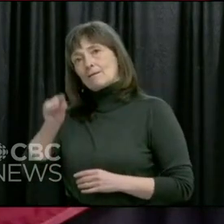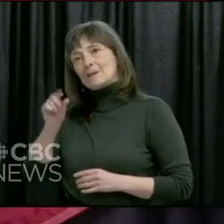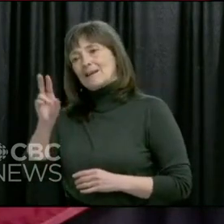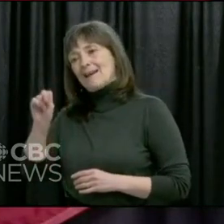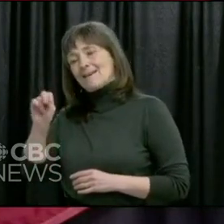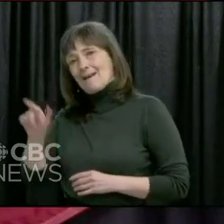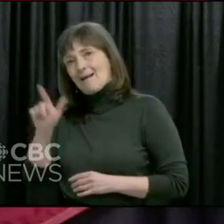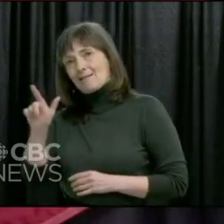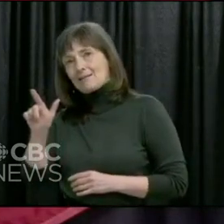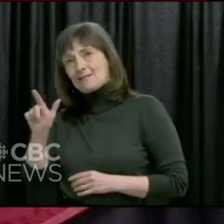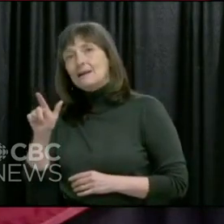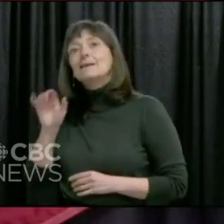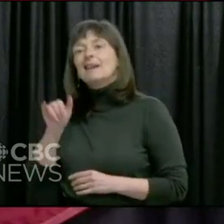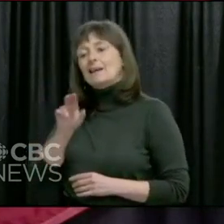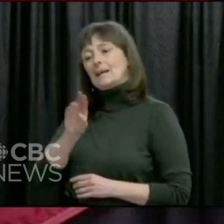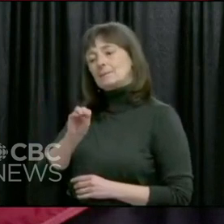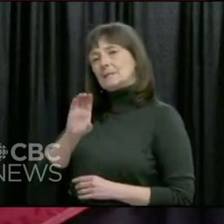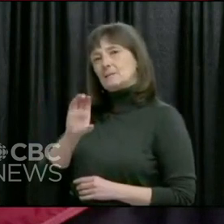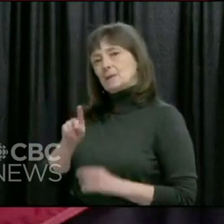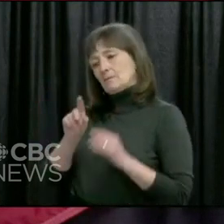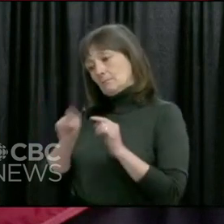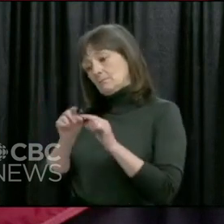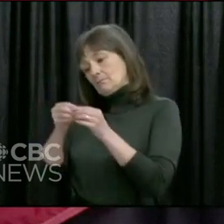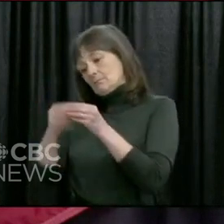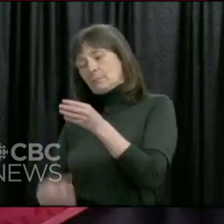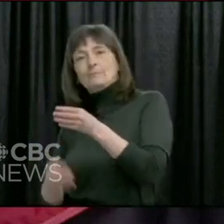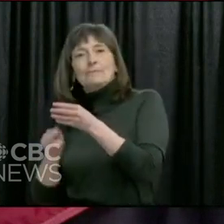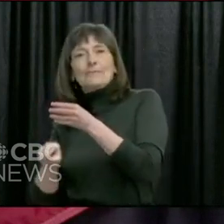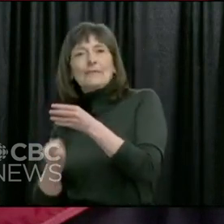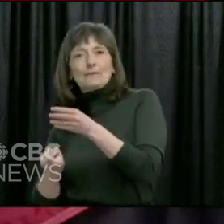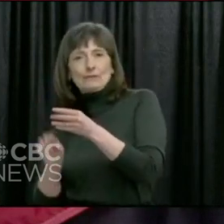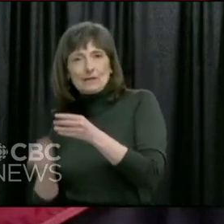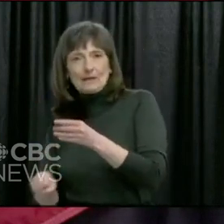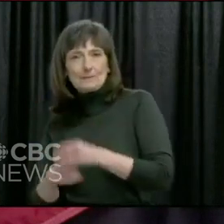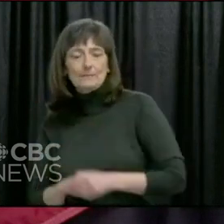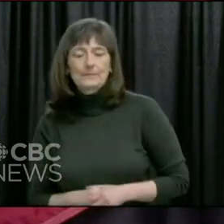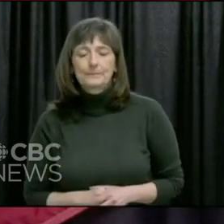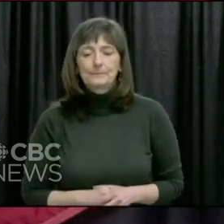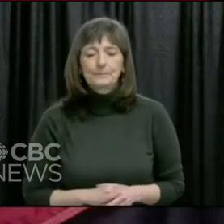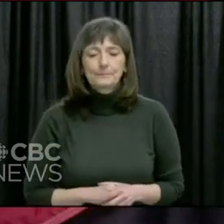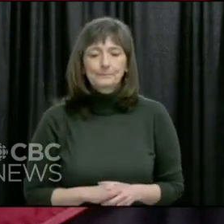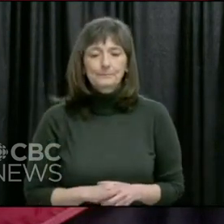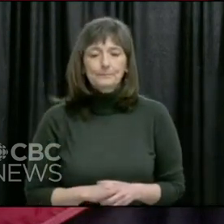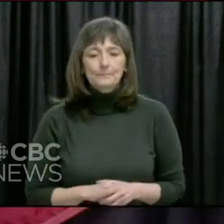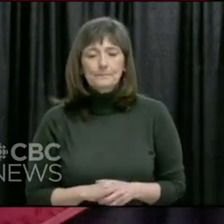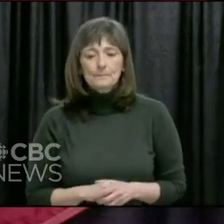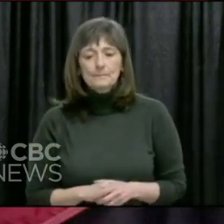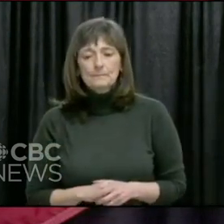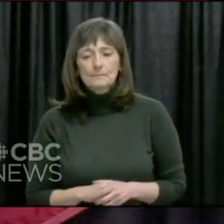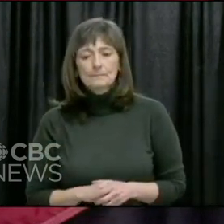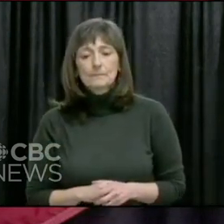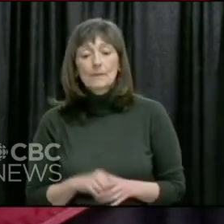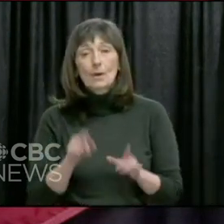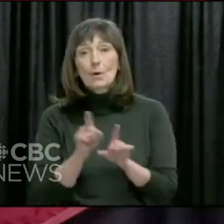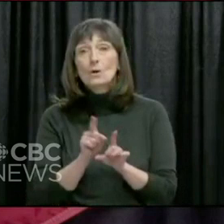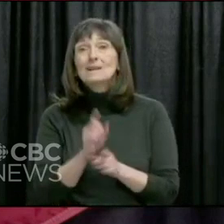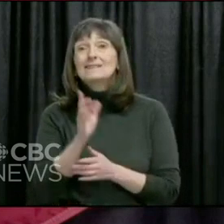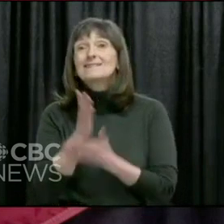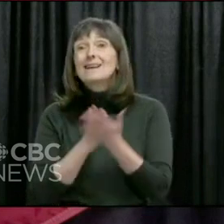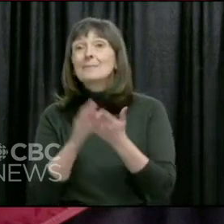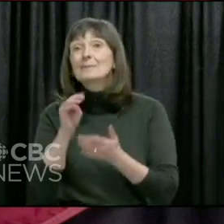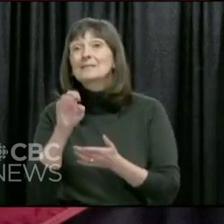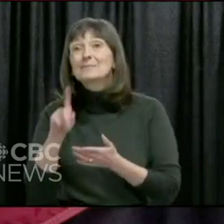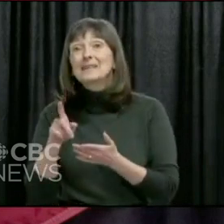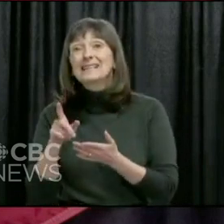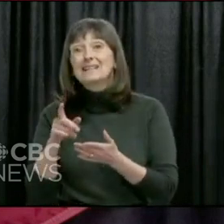MCP account information. Also, which is important to know, that I know many people now with expired cards will